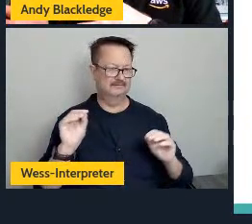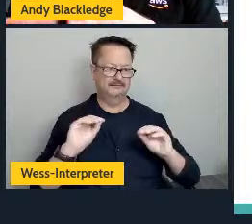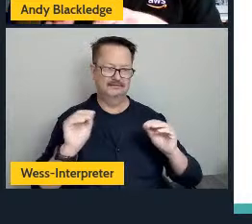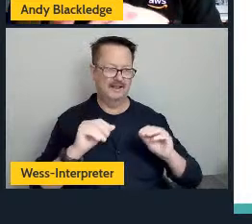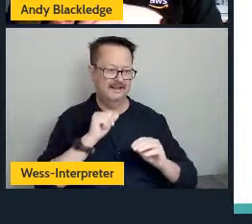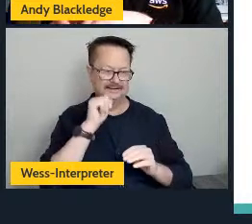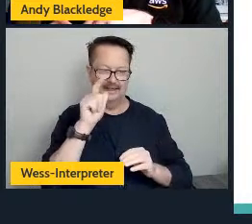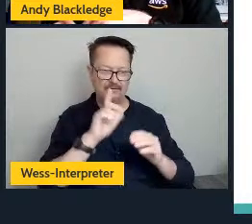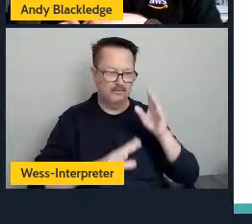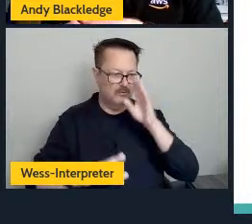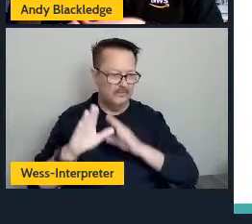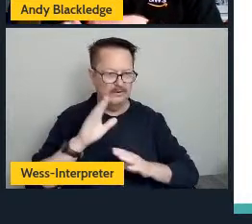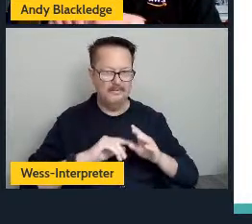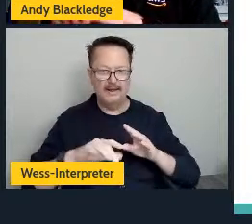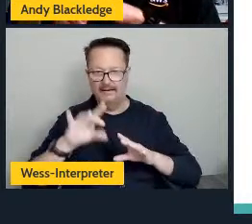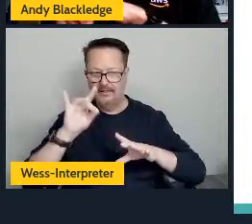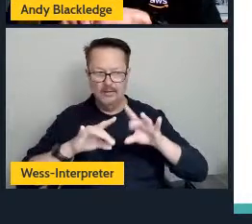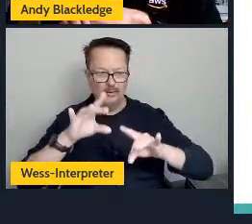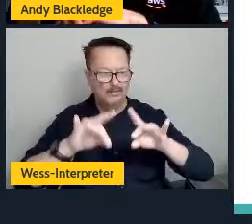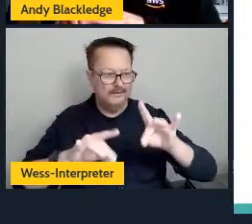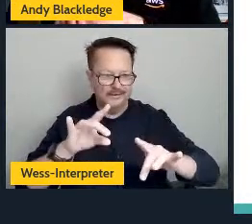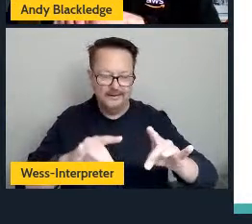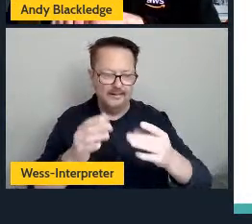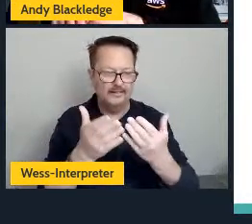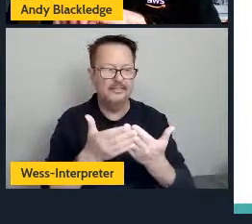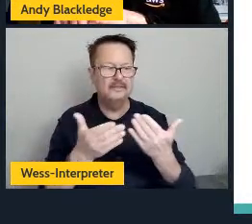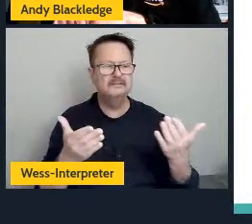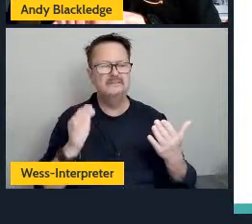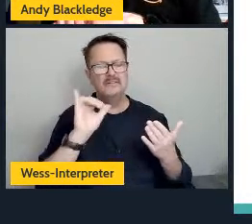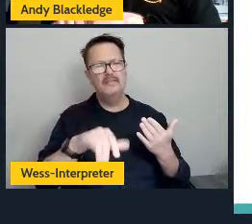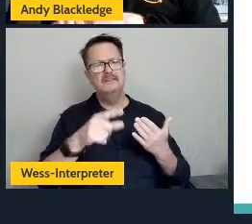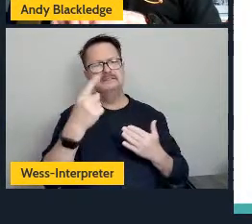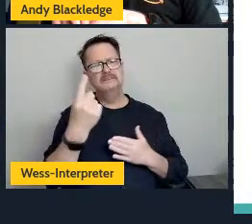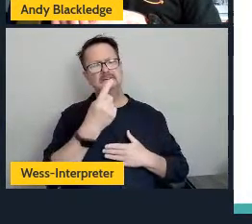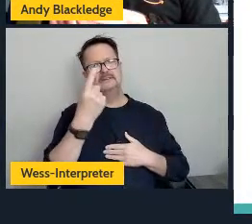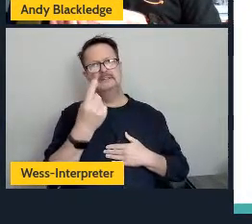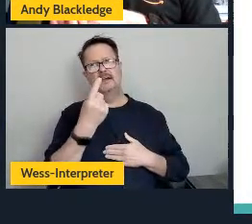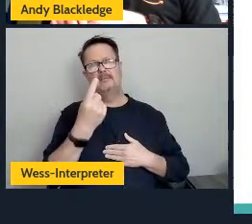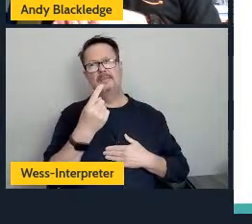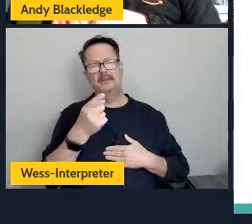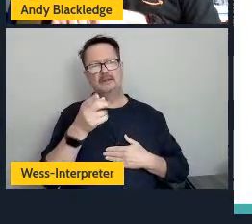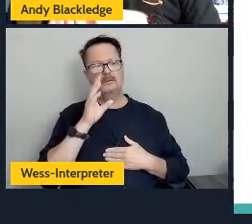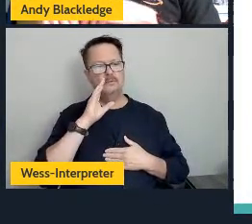worry about locating things. So this is something that,